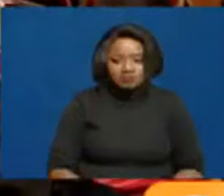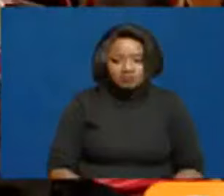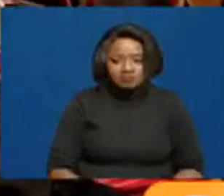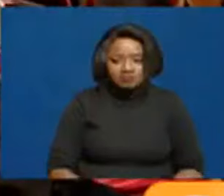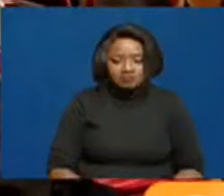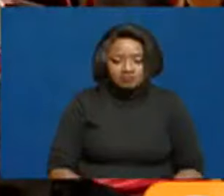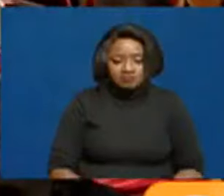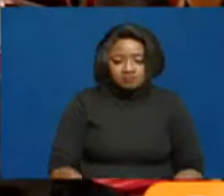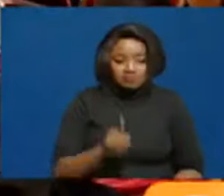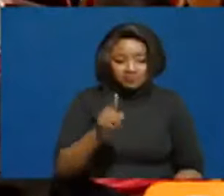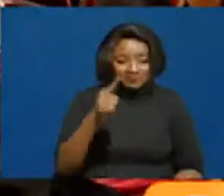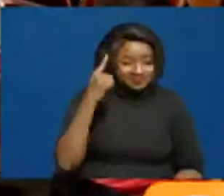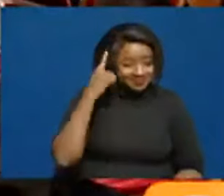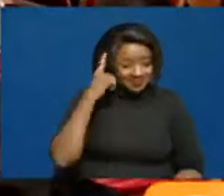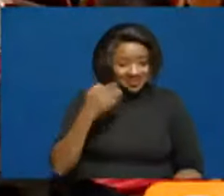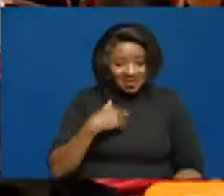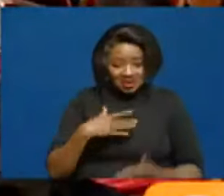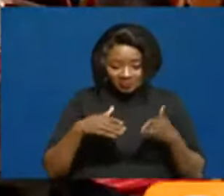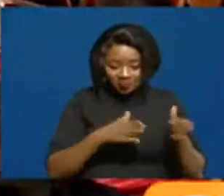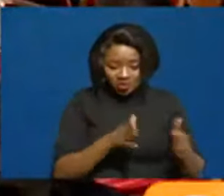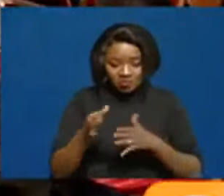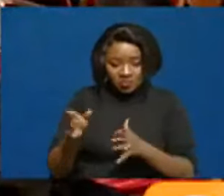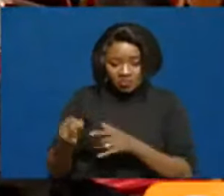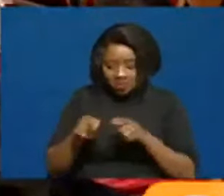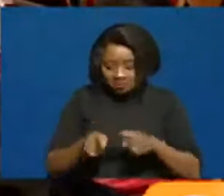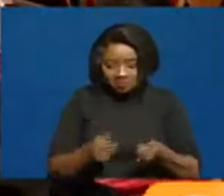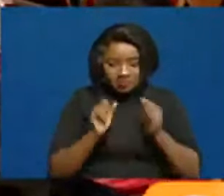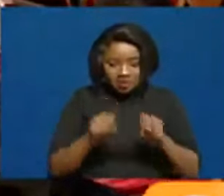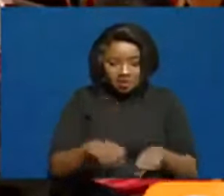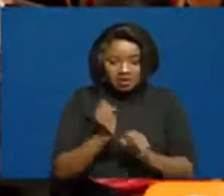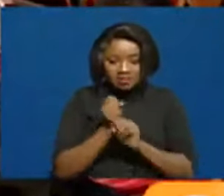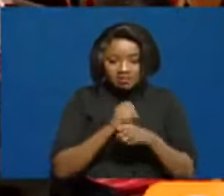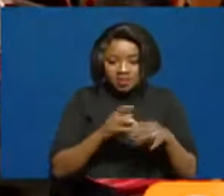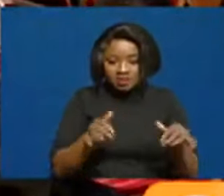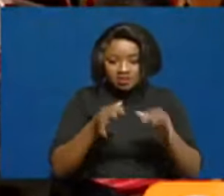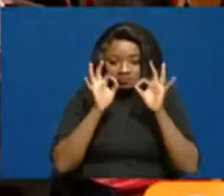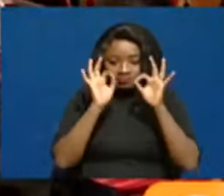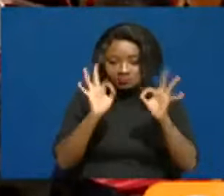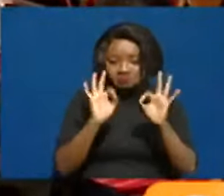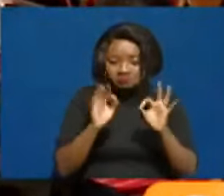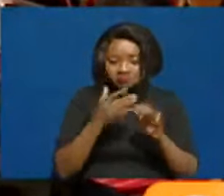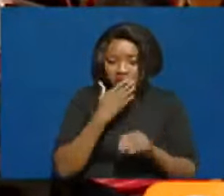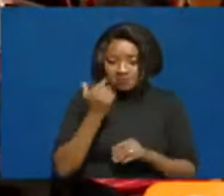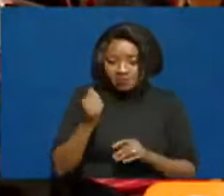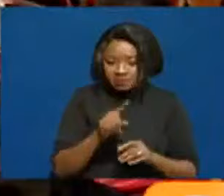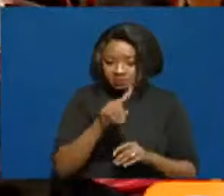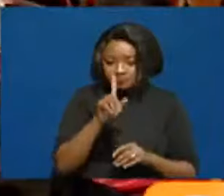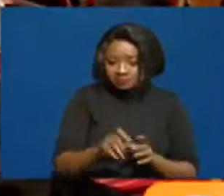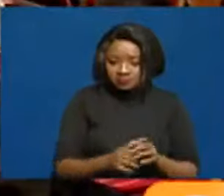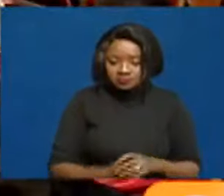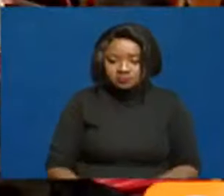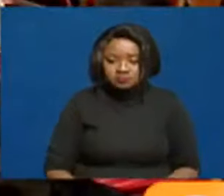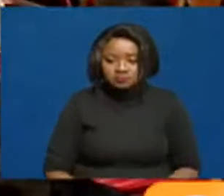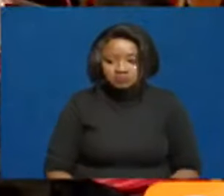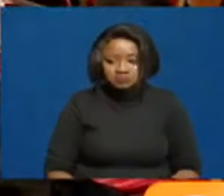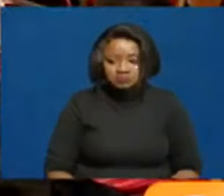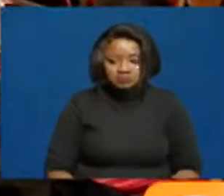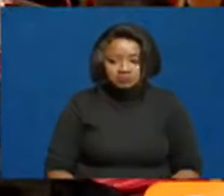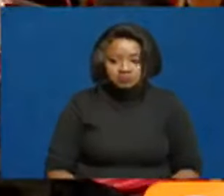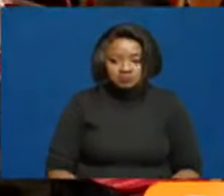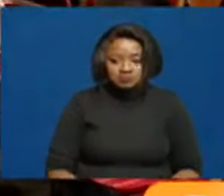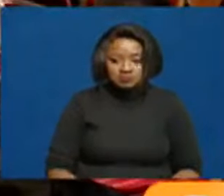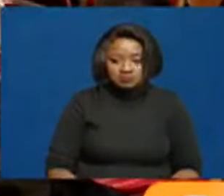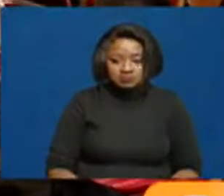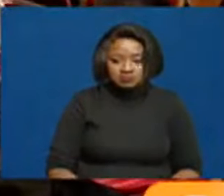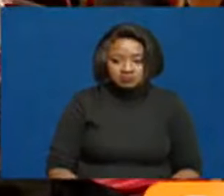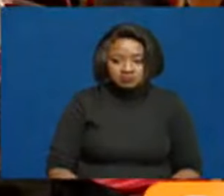that this can be made better from what you've seen? Oh, okay. The way it can be made better,